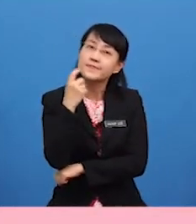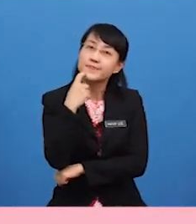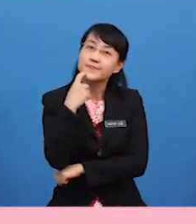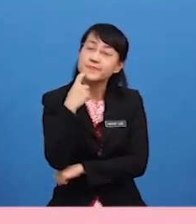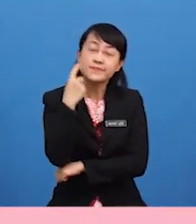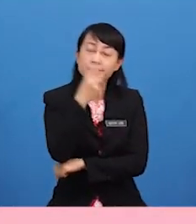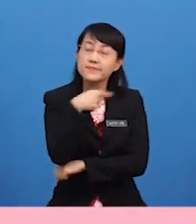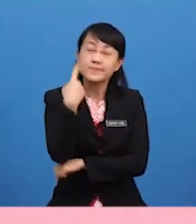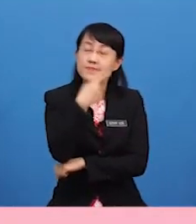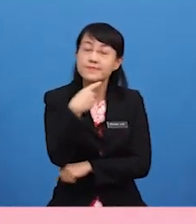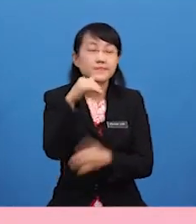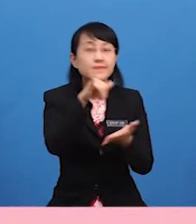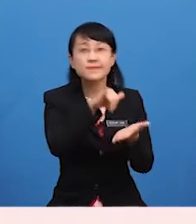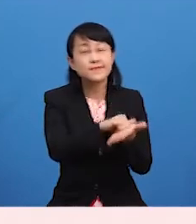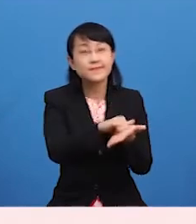Who could that be?